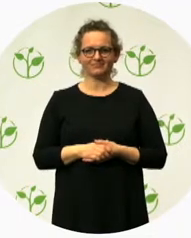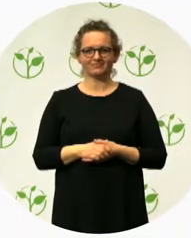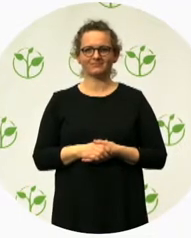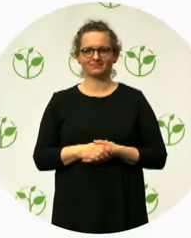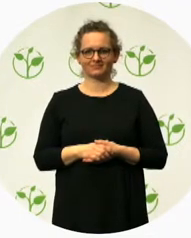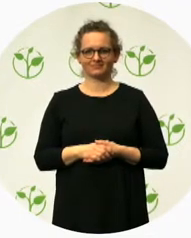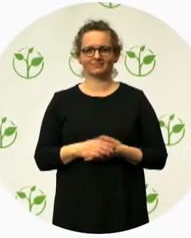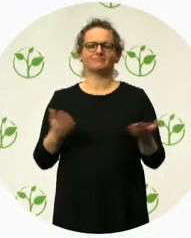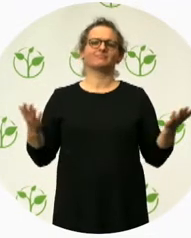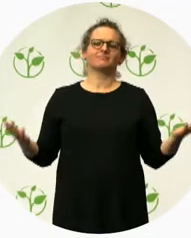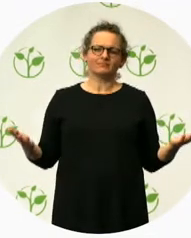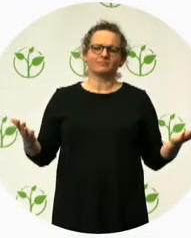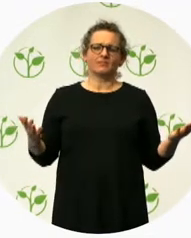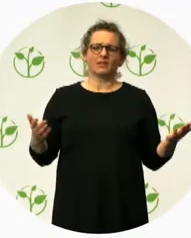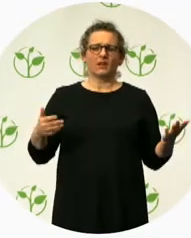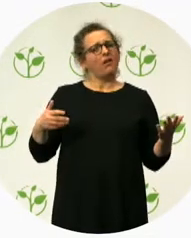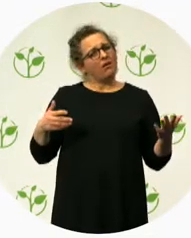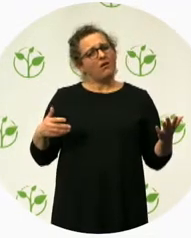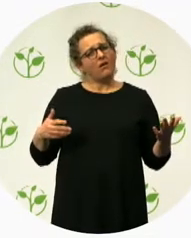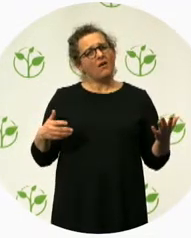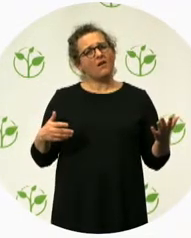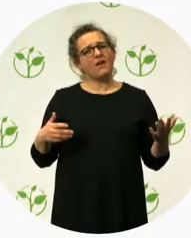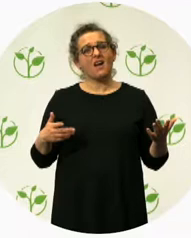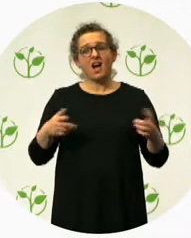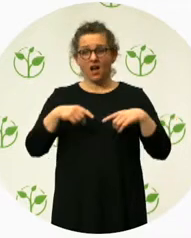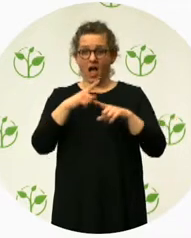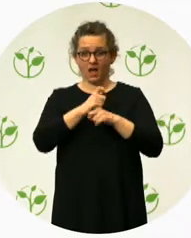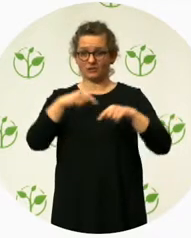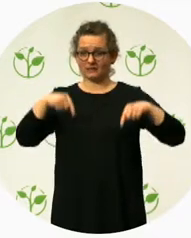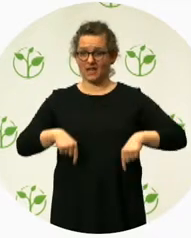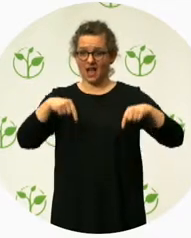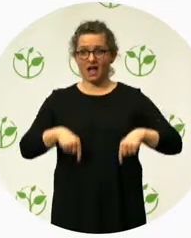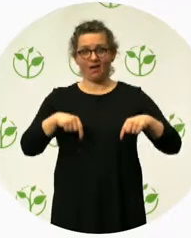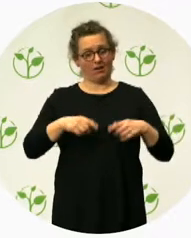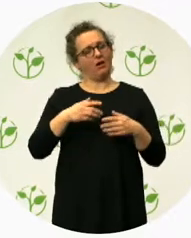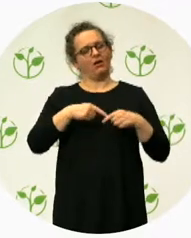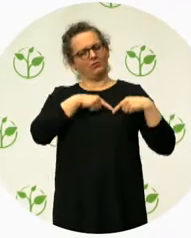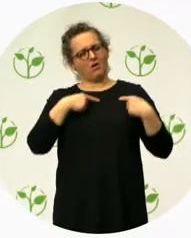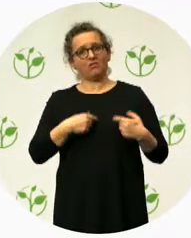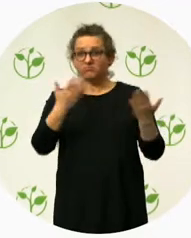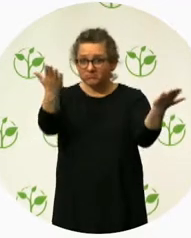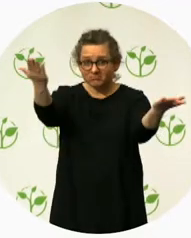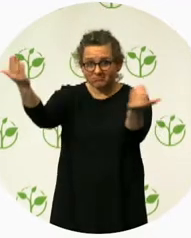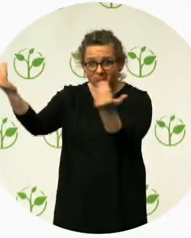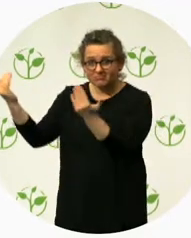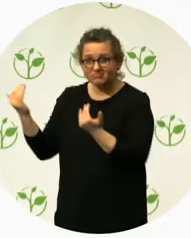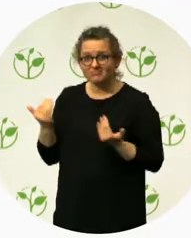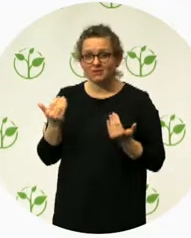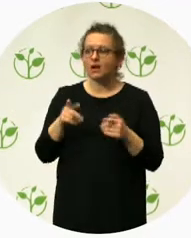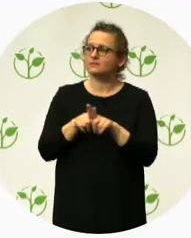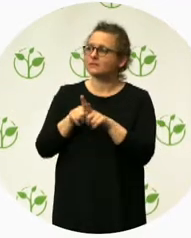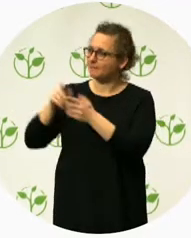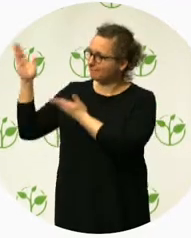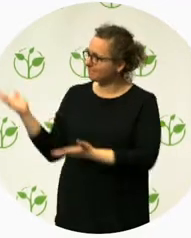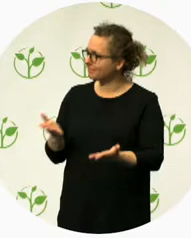Austria. And today, to welcome us officially from the Ministry of Social Affairs, I would really like to